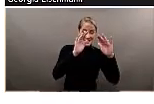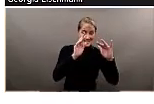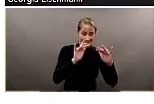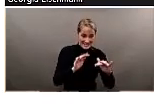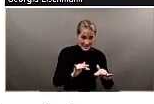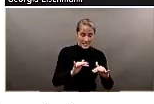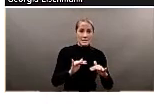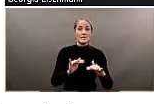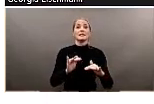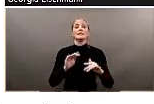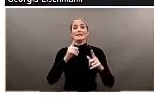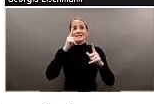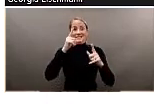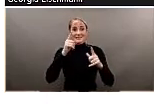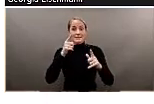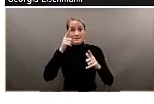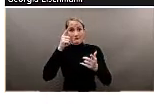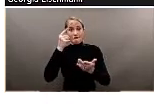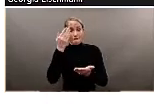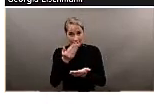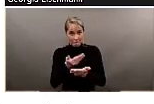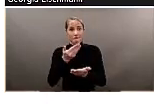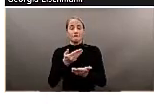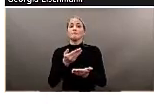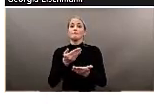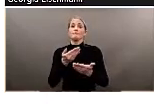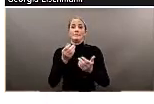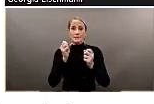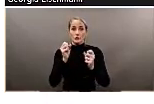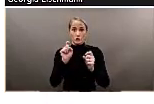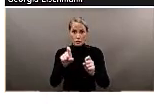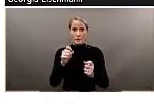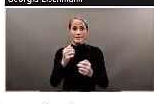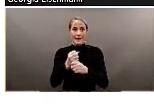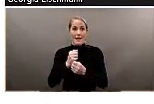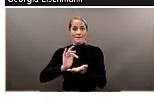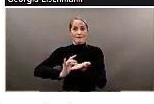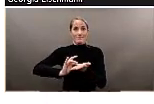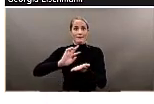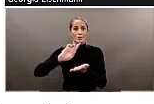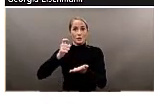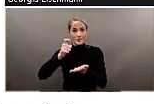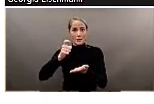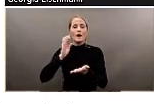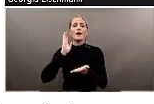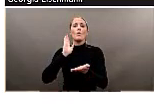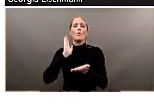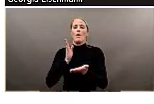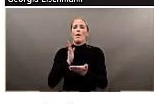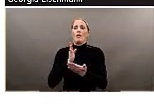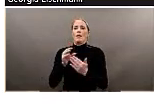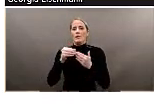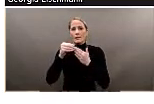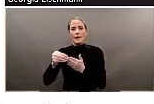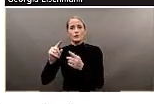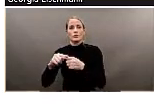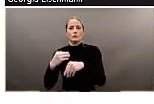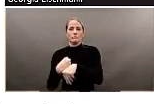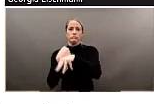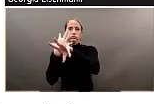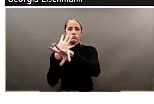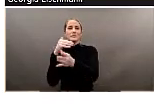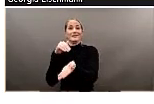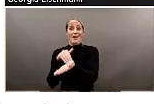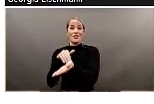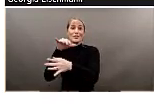you're deemed potentially eligible for Paxlovid or molnupiravir treatment, you'll be connected with a doctor